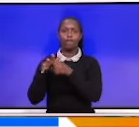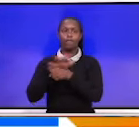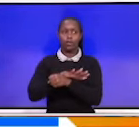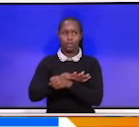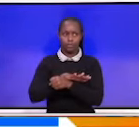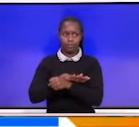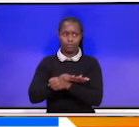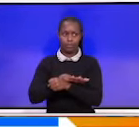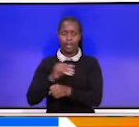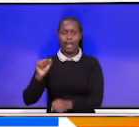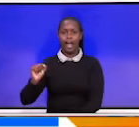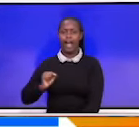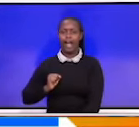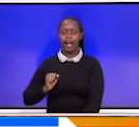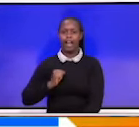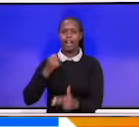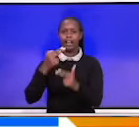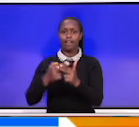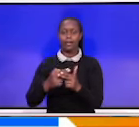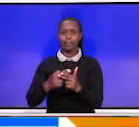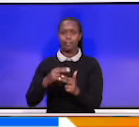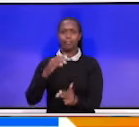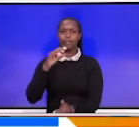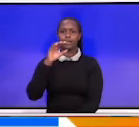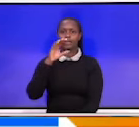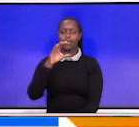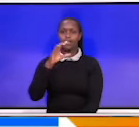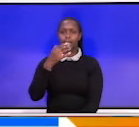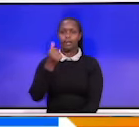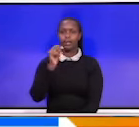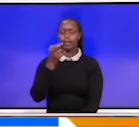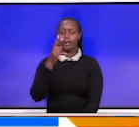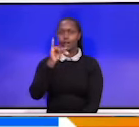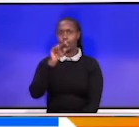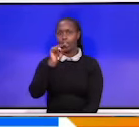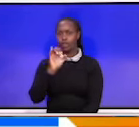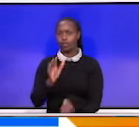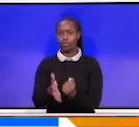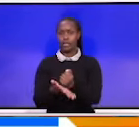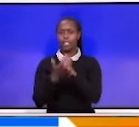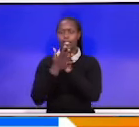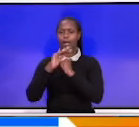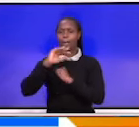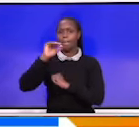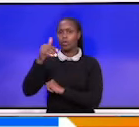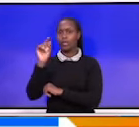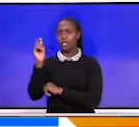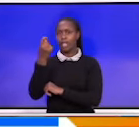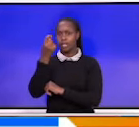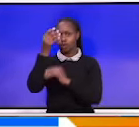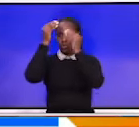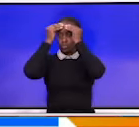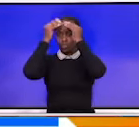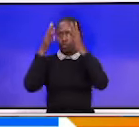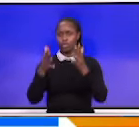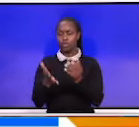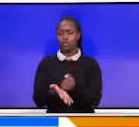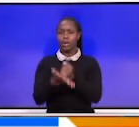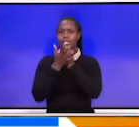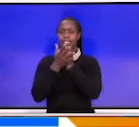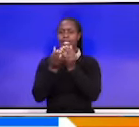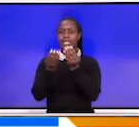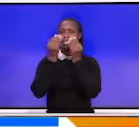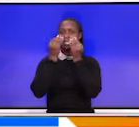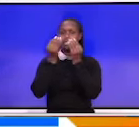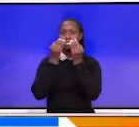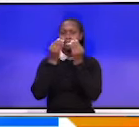a lady called Charlotte Catherine Fibre to assist Mount Kenya University in training students in the German language.